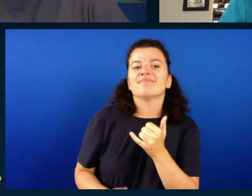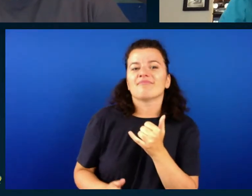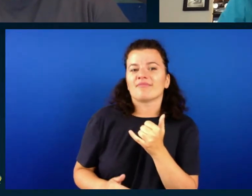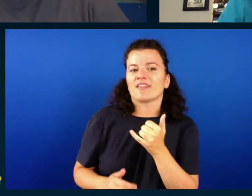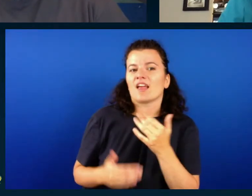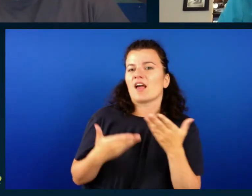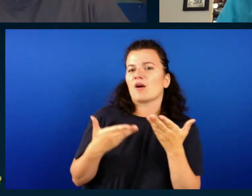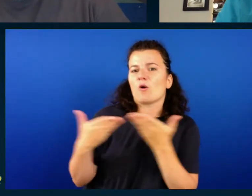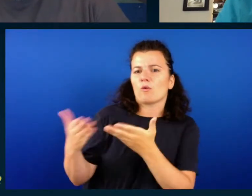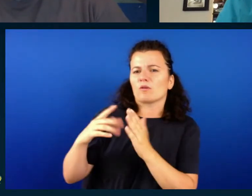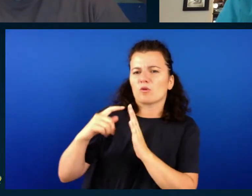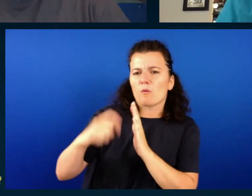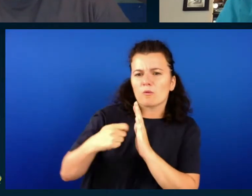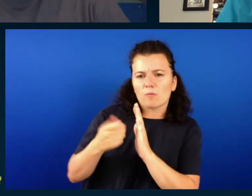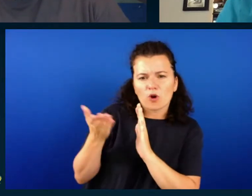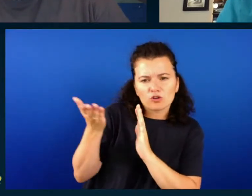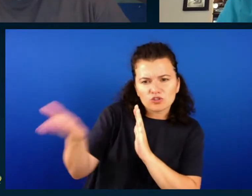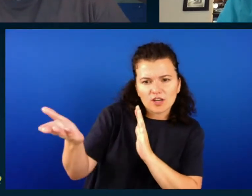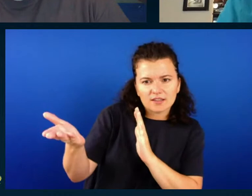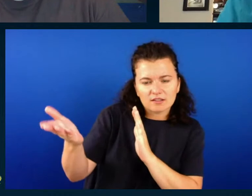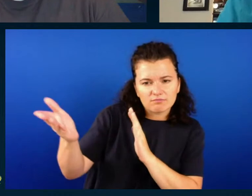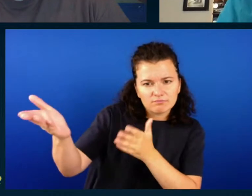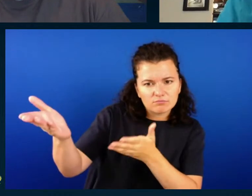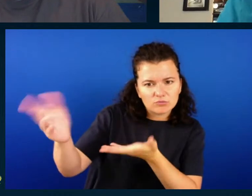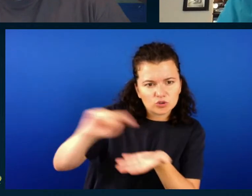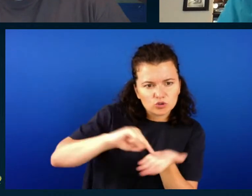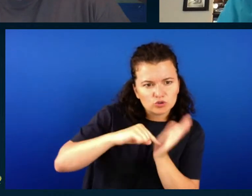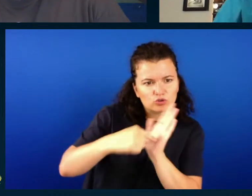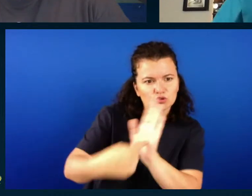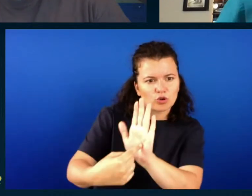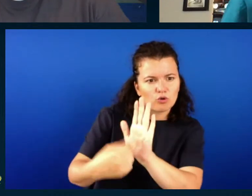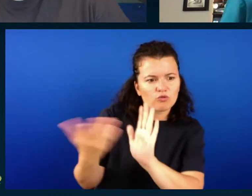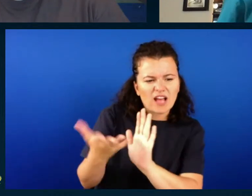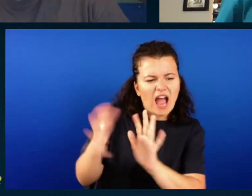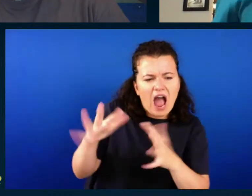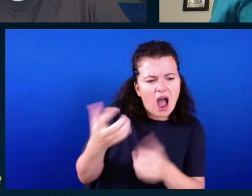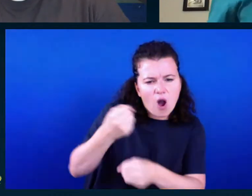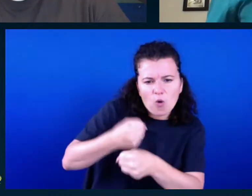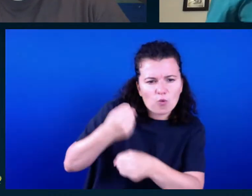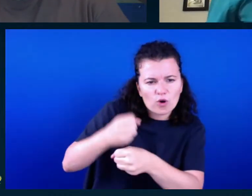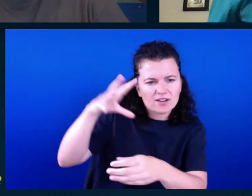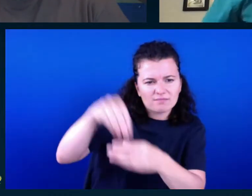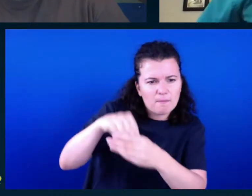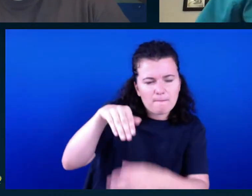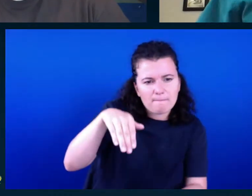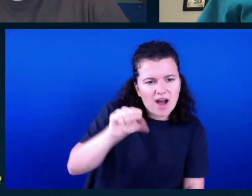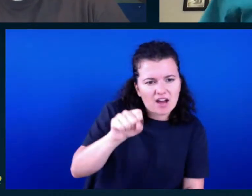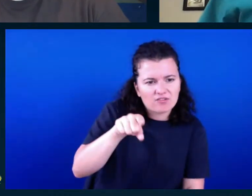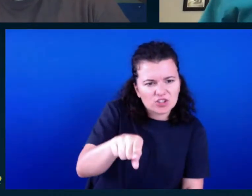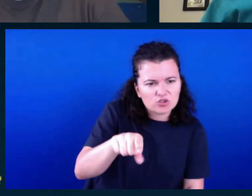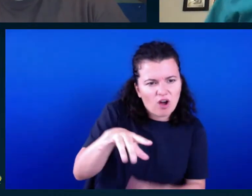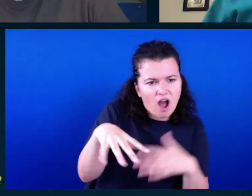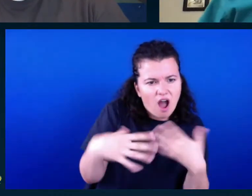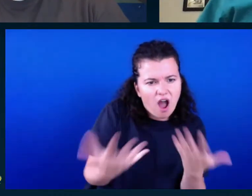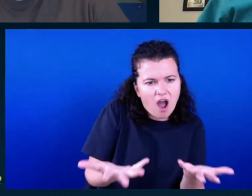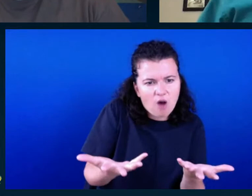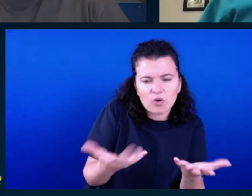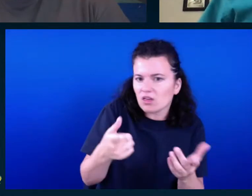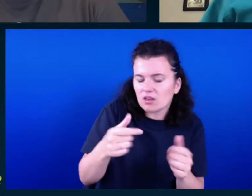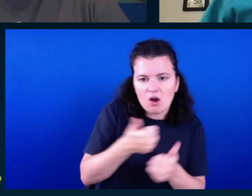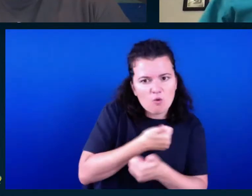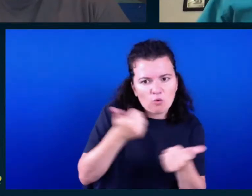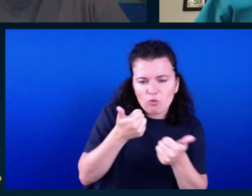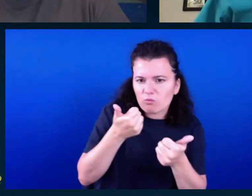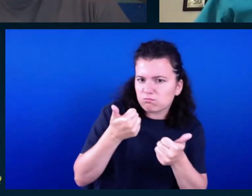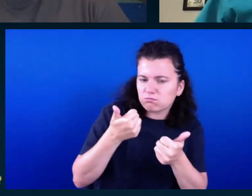Thai? Yeah, I am. How do you come across this? How does this work at Microsoft? How are you involved with such a cool project?